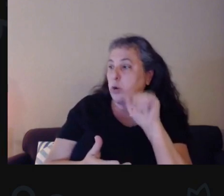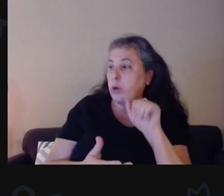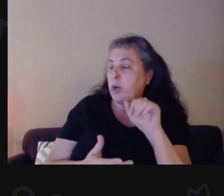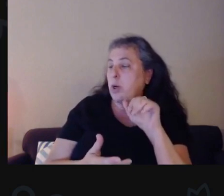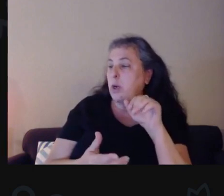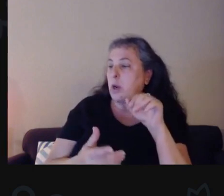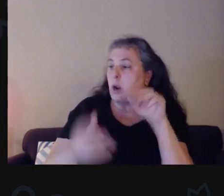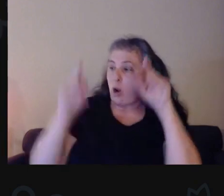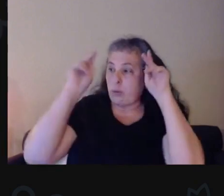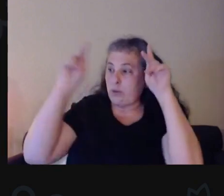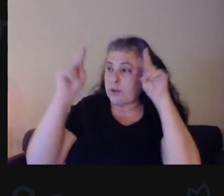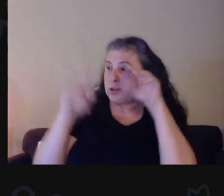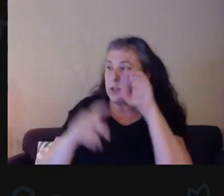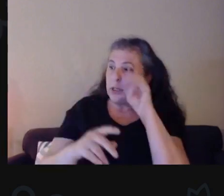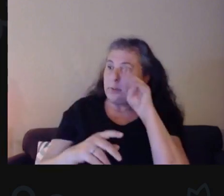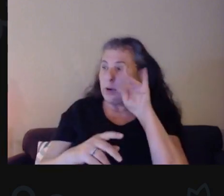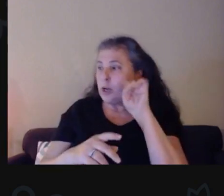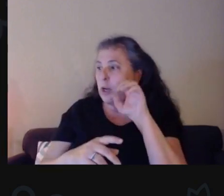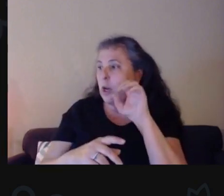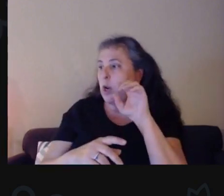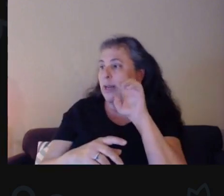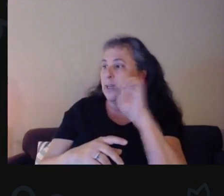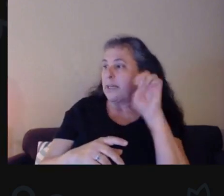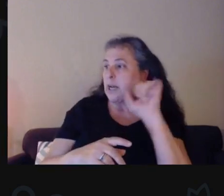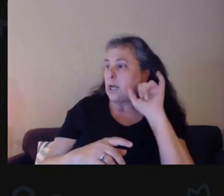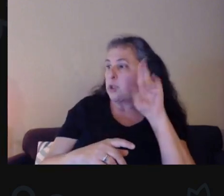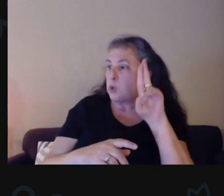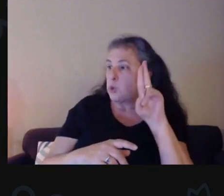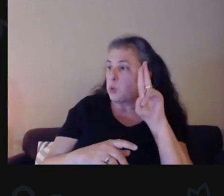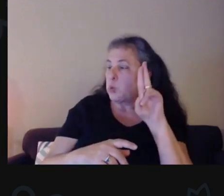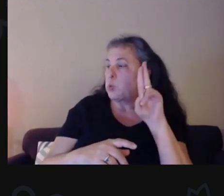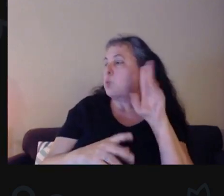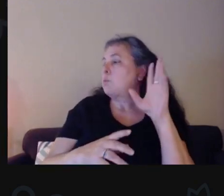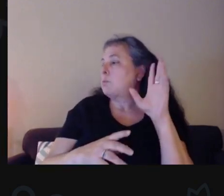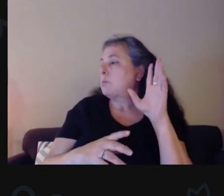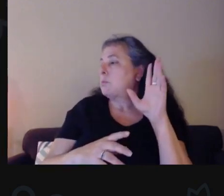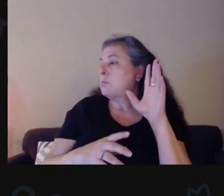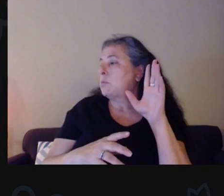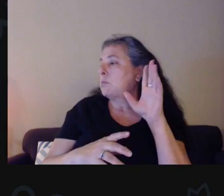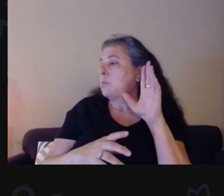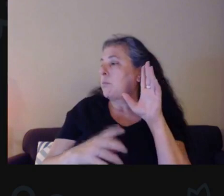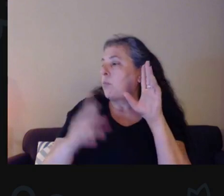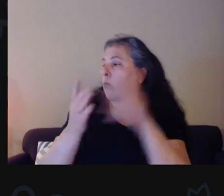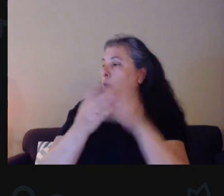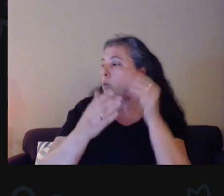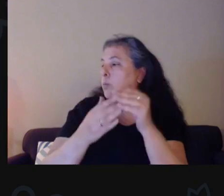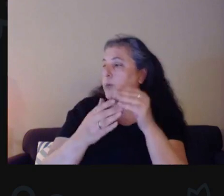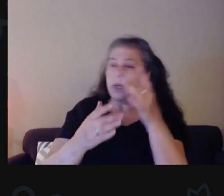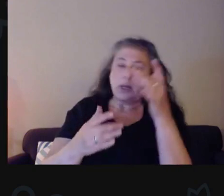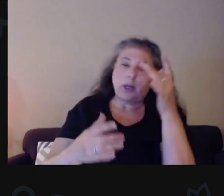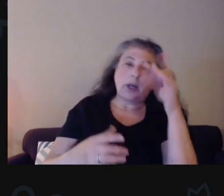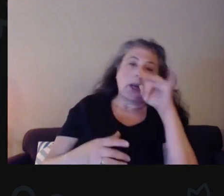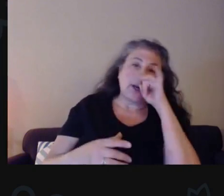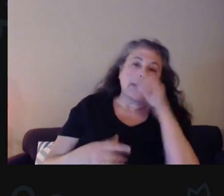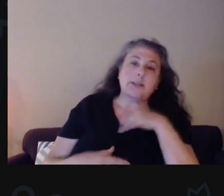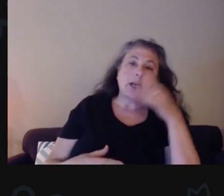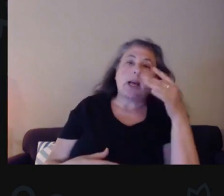of History at Eastern Illinois University, will present the program titled Kids and Germs, Child Health